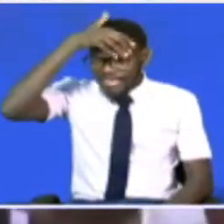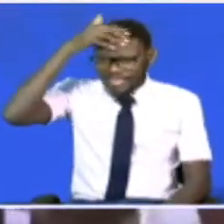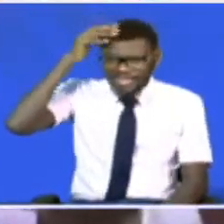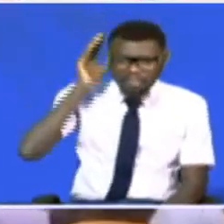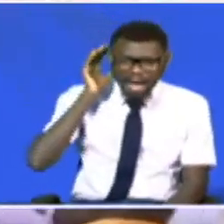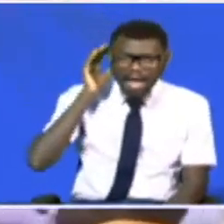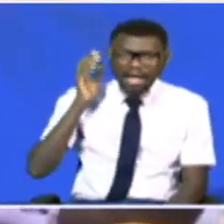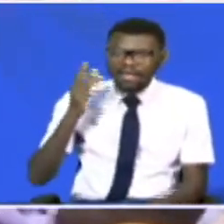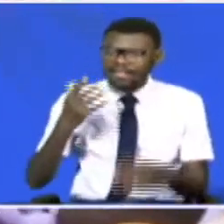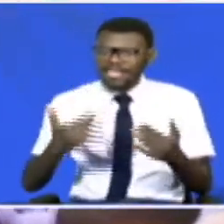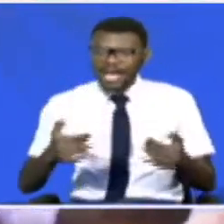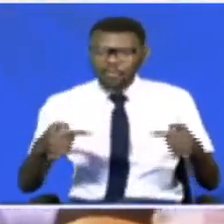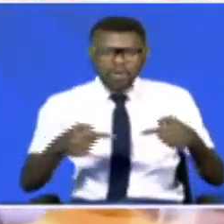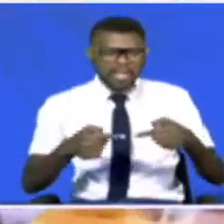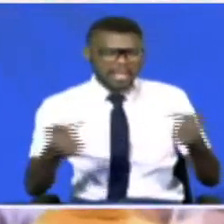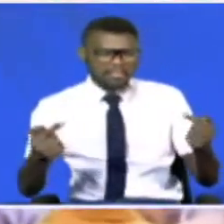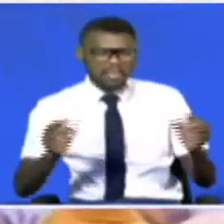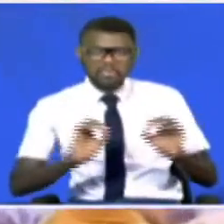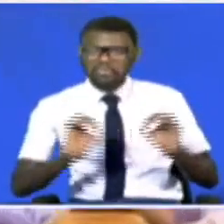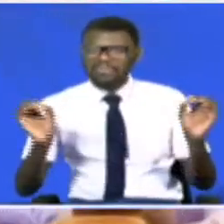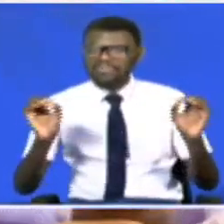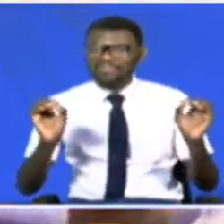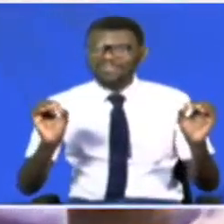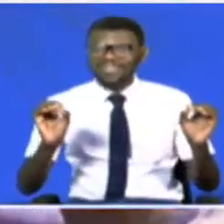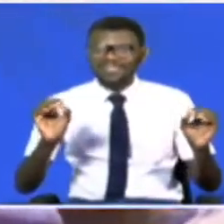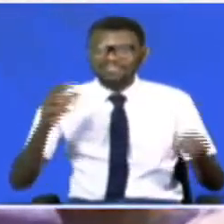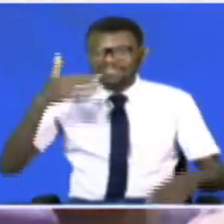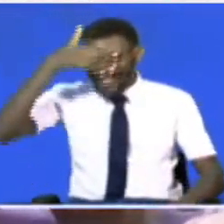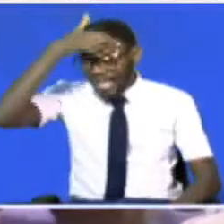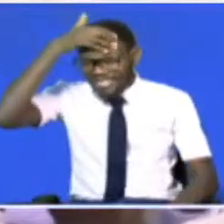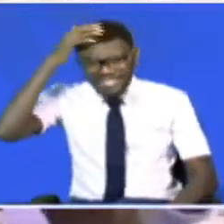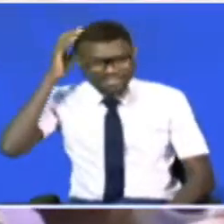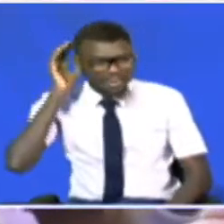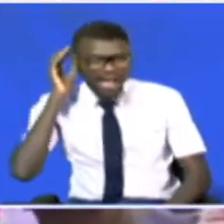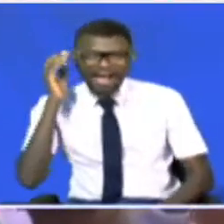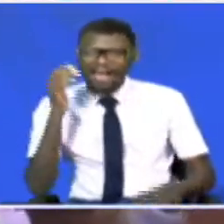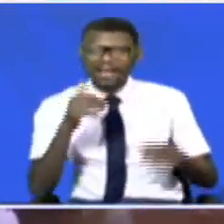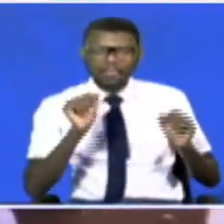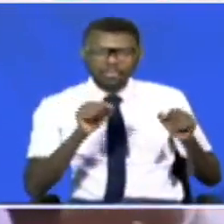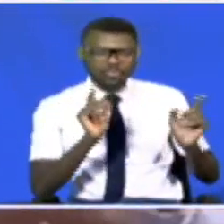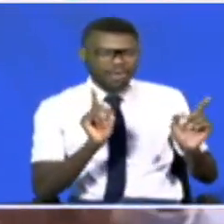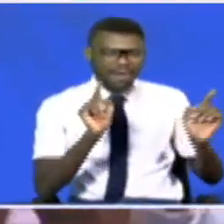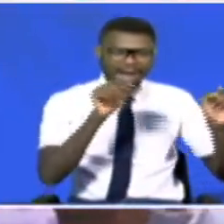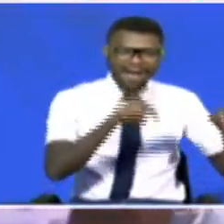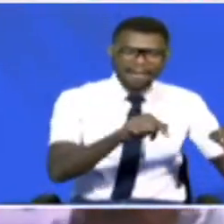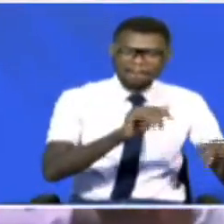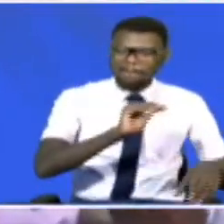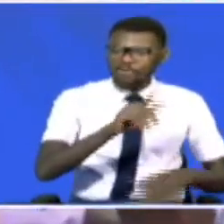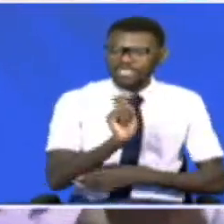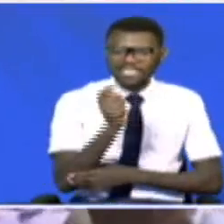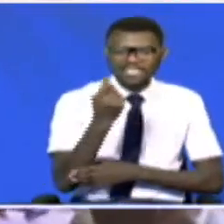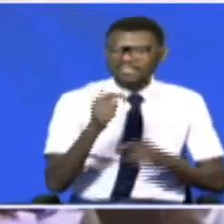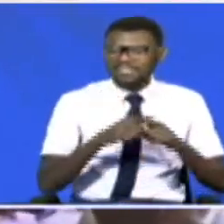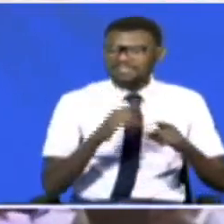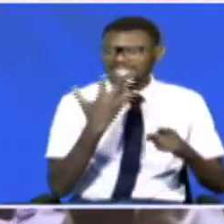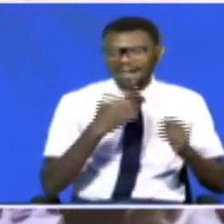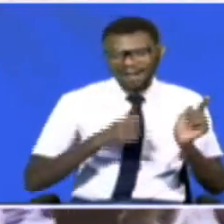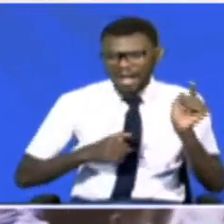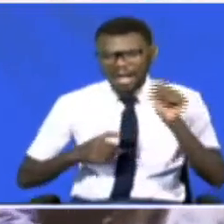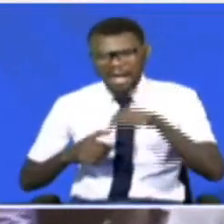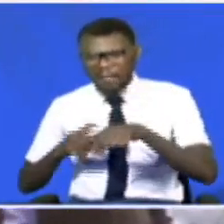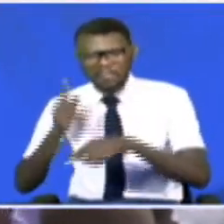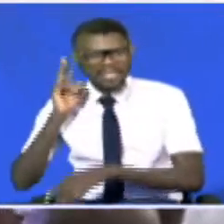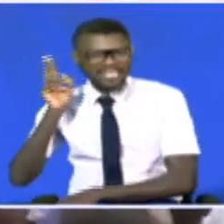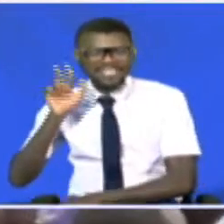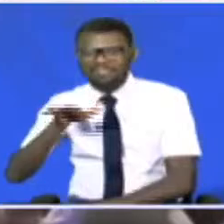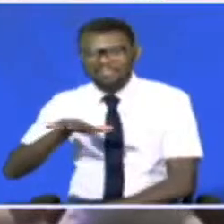the hatchet. Eti Simba can now roar in the mountain while Mutu ya Murima is welcome to the land of